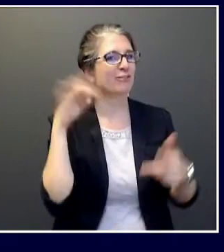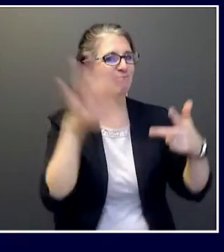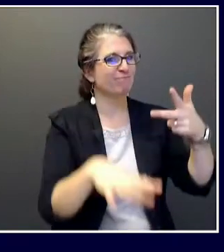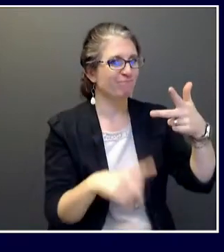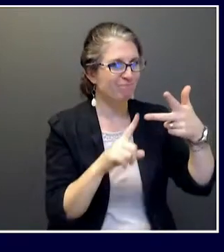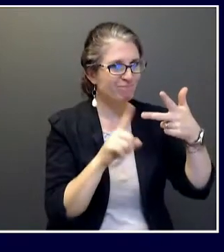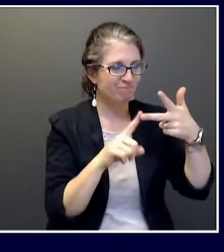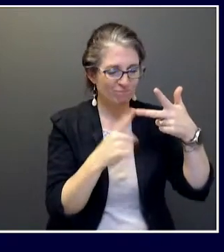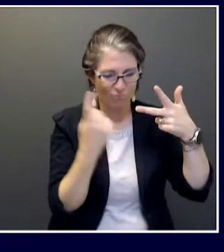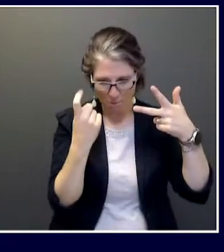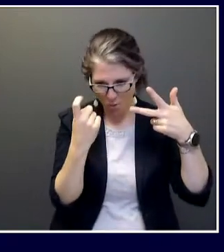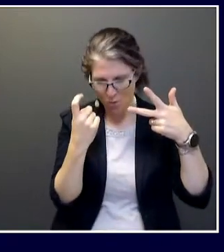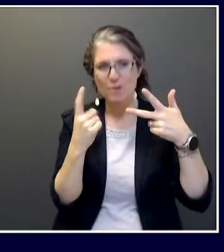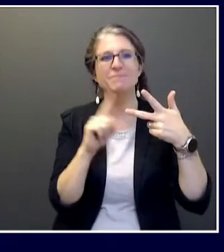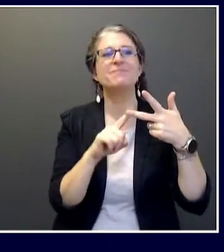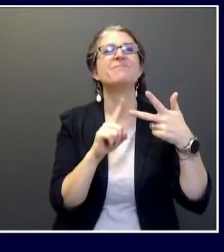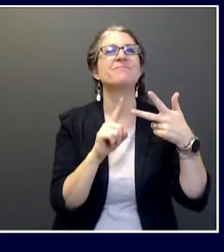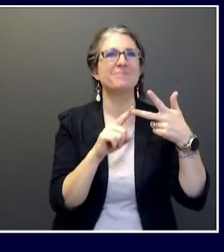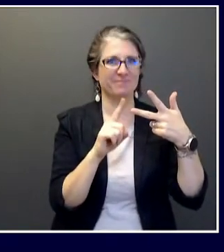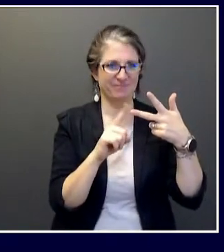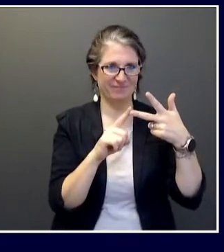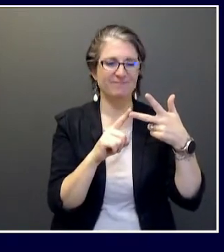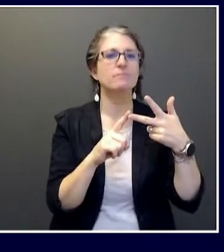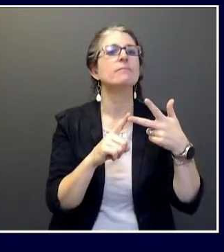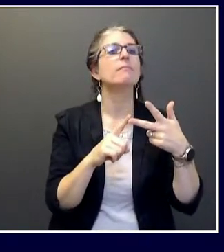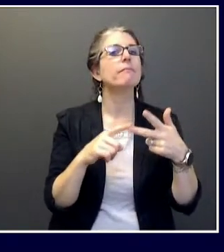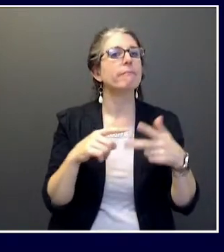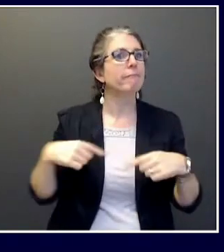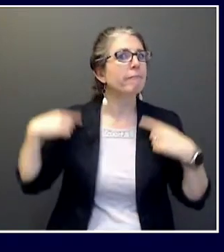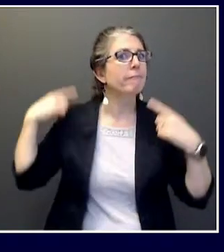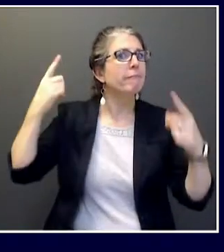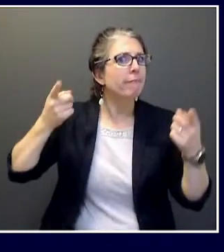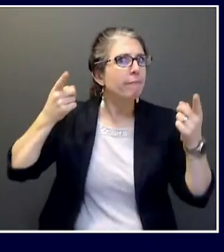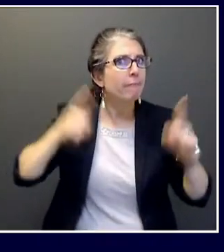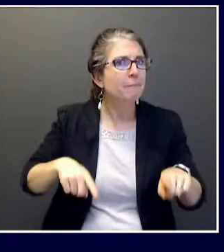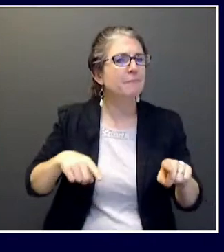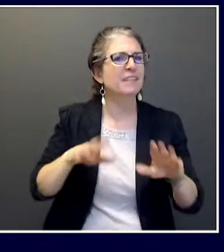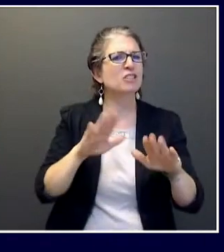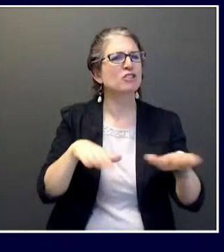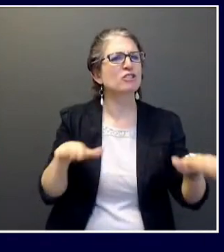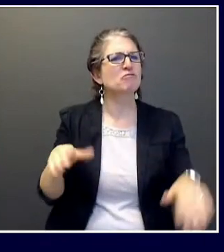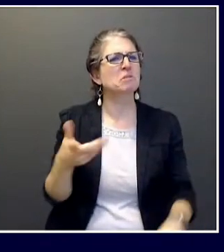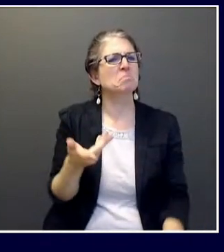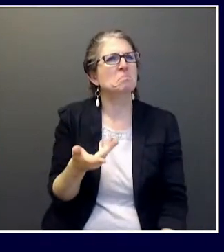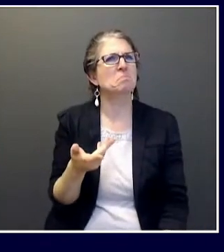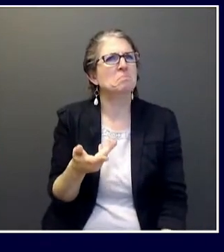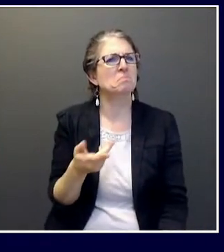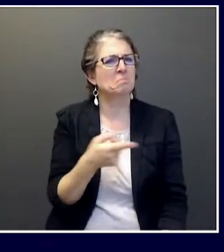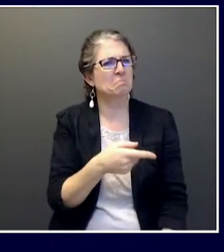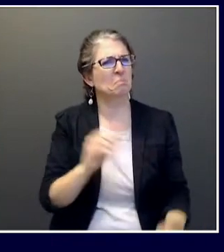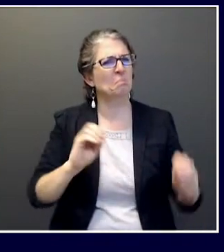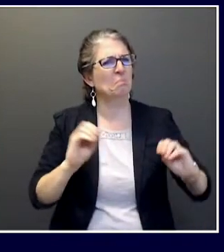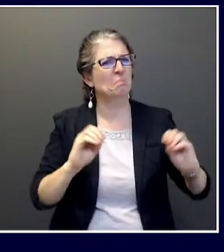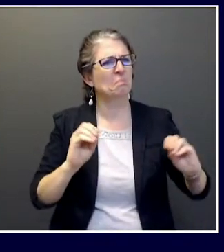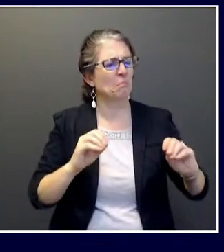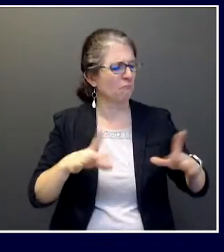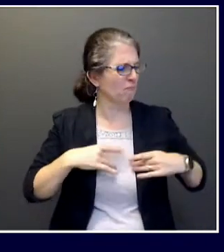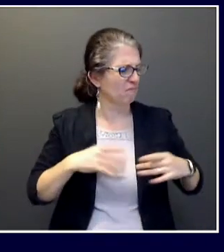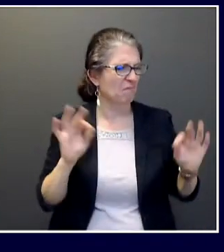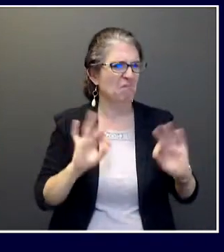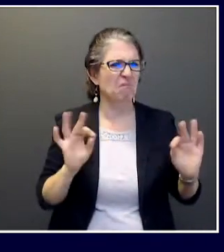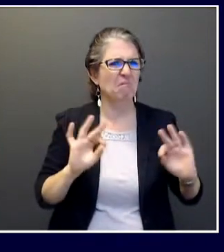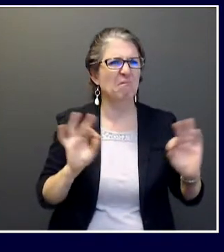like hospitalizations and deaths. And we say, well, that's a rarity. But the truth is, Eric, any hospitalization of a